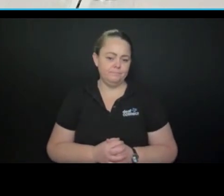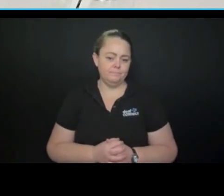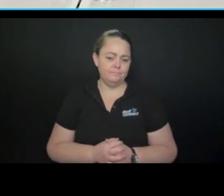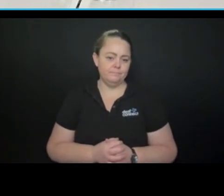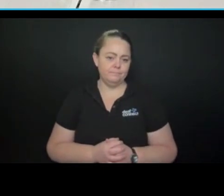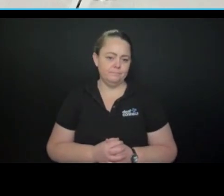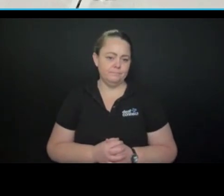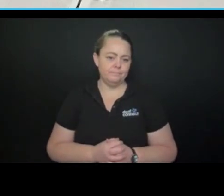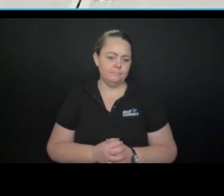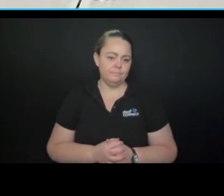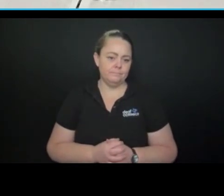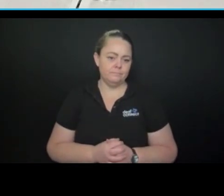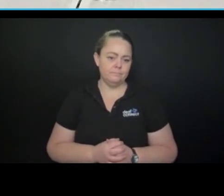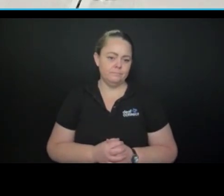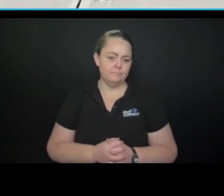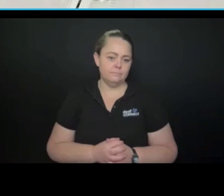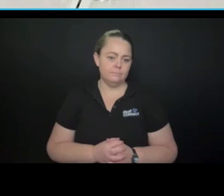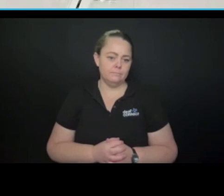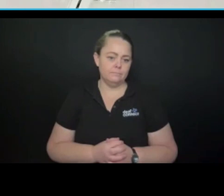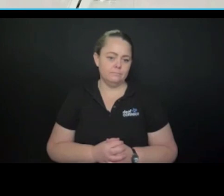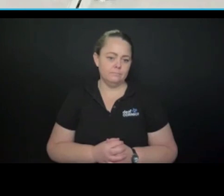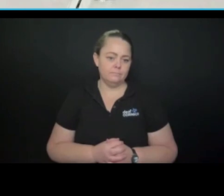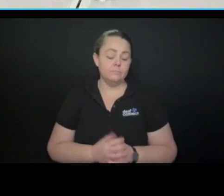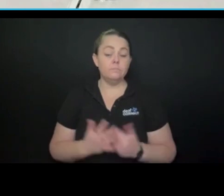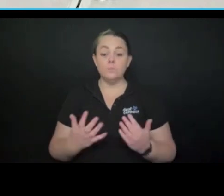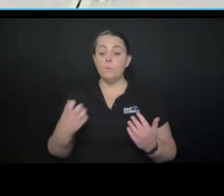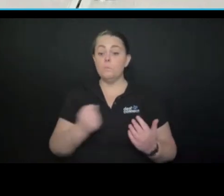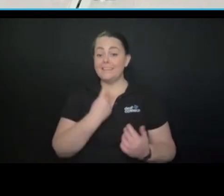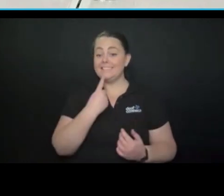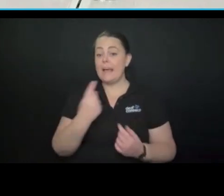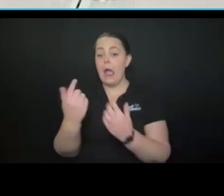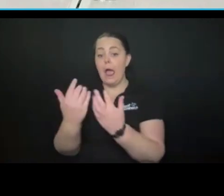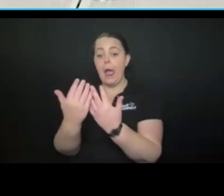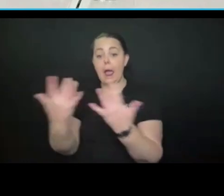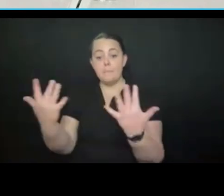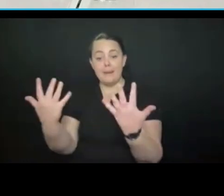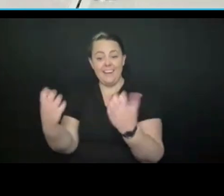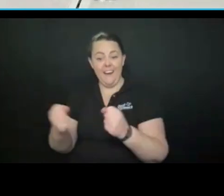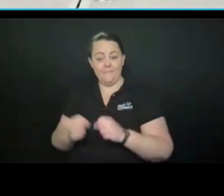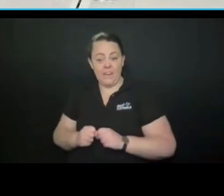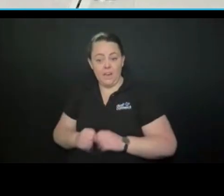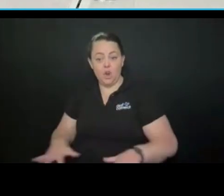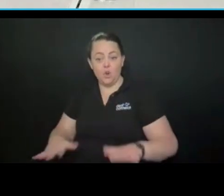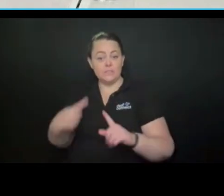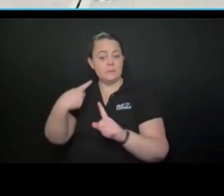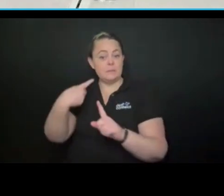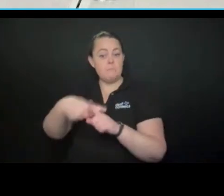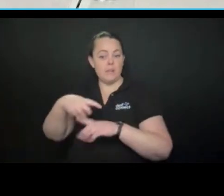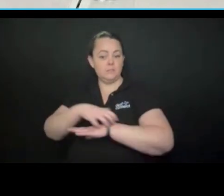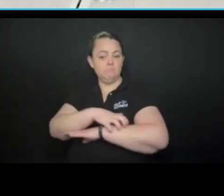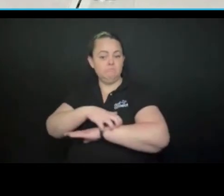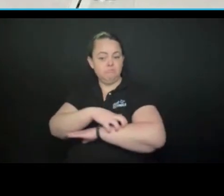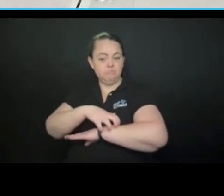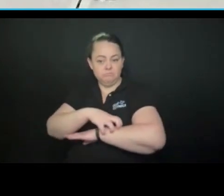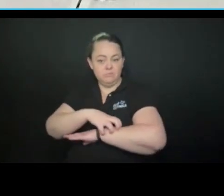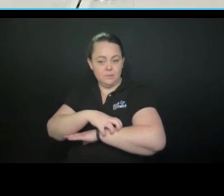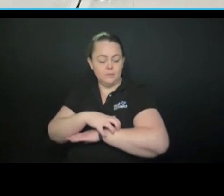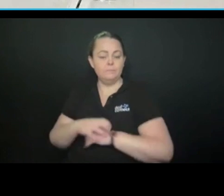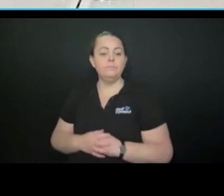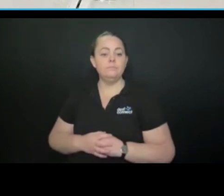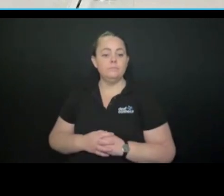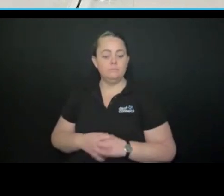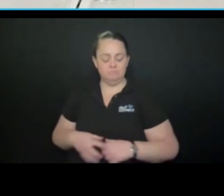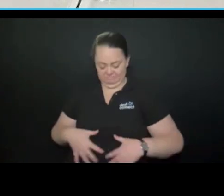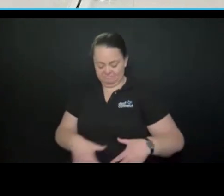should report the number of care recipients with incontinence who experienced IADs, incontinence-associated dermatitis, against each